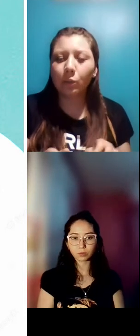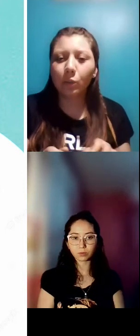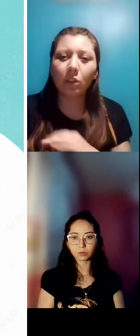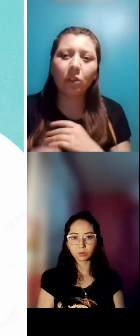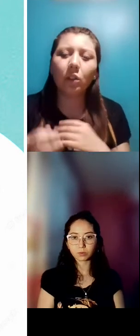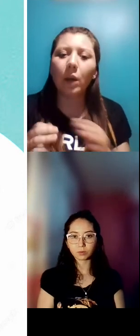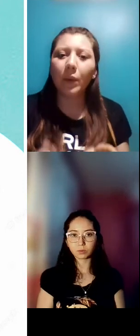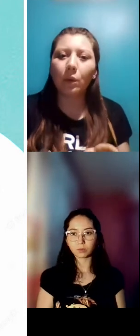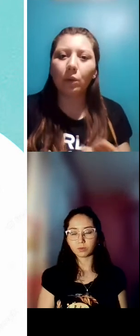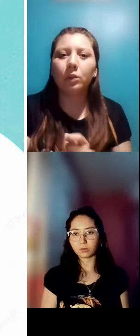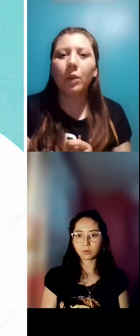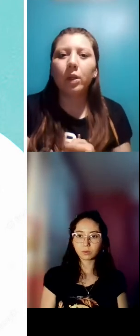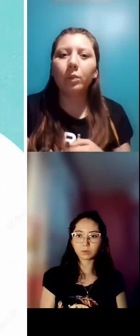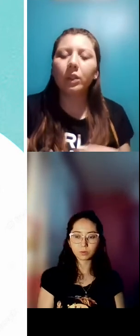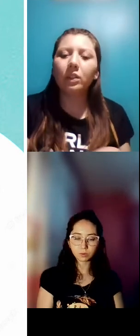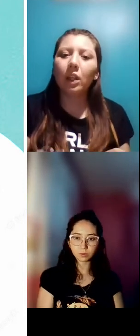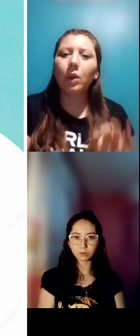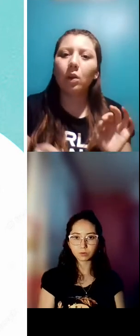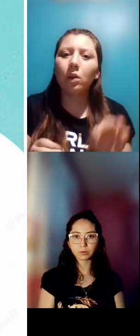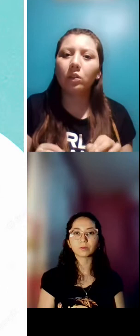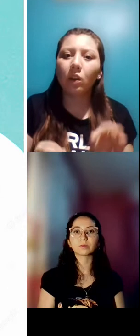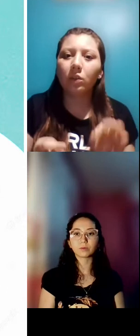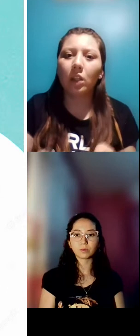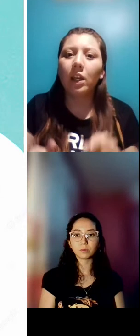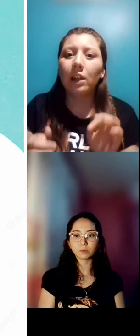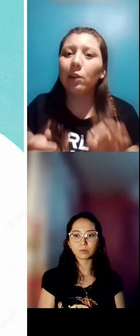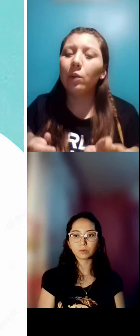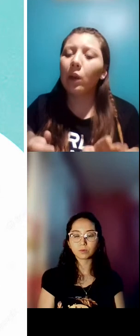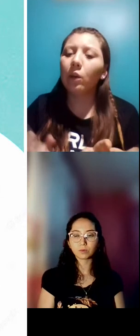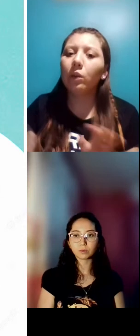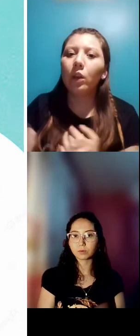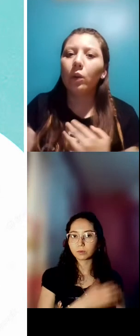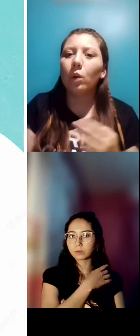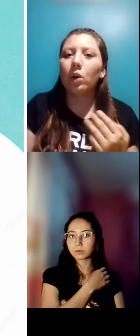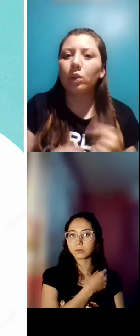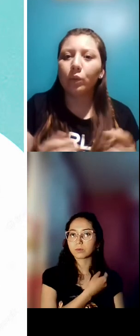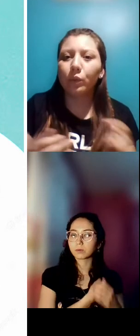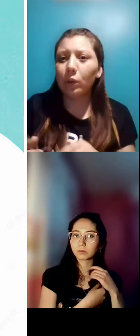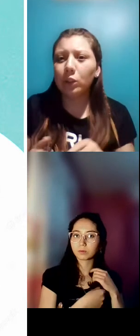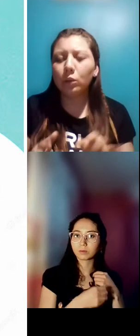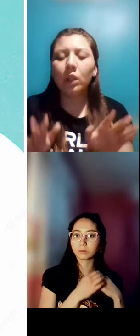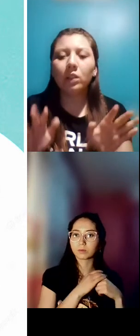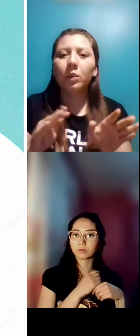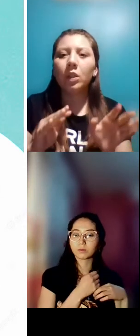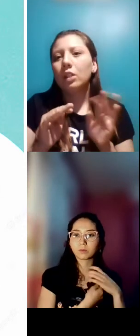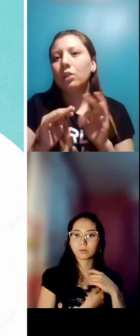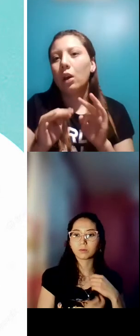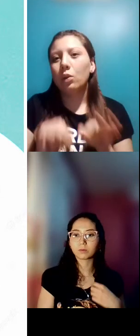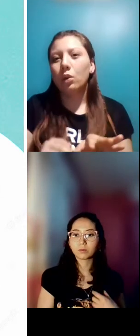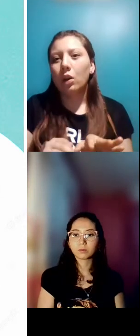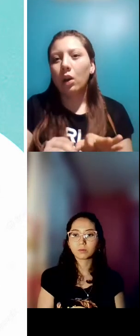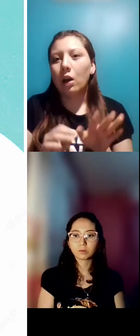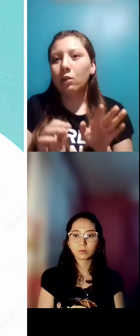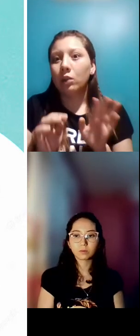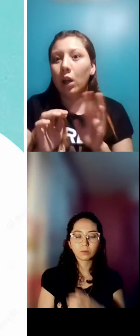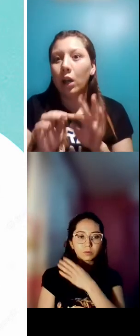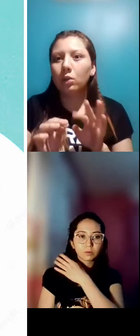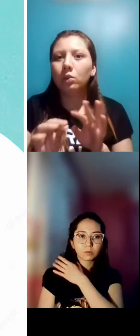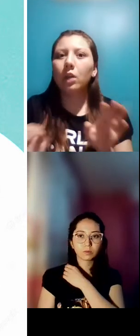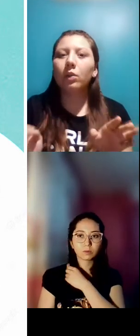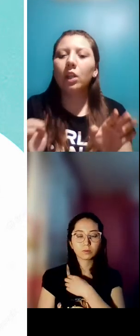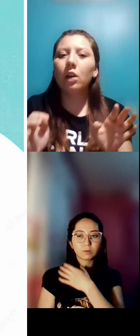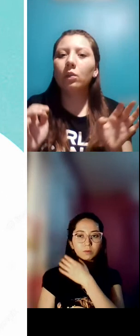fecal decomposition apparatus, precisely because of the Boulenhout was forced to examine his